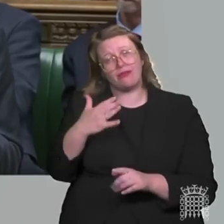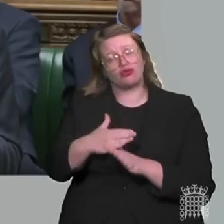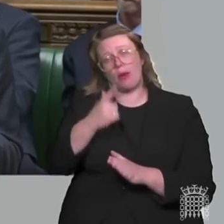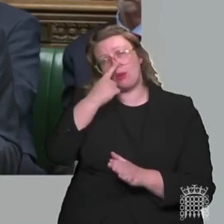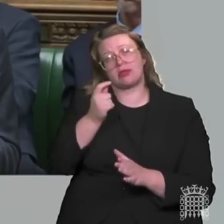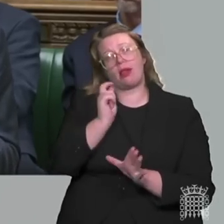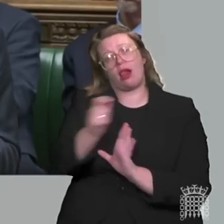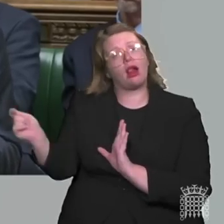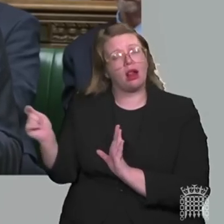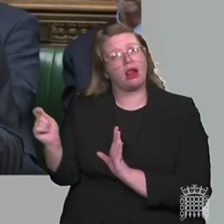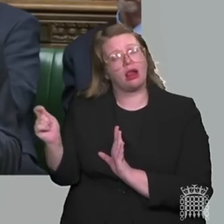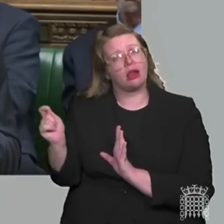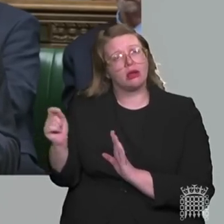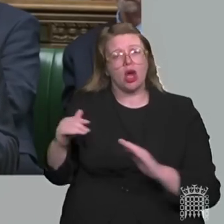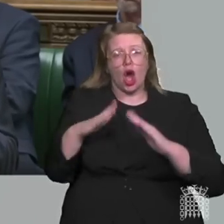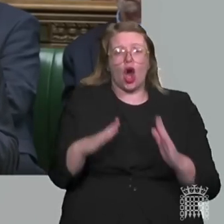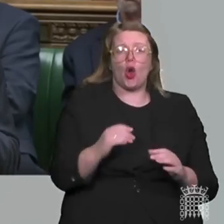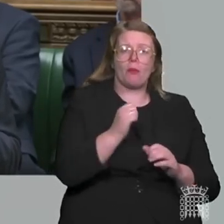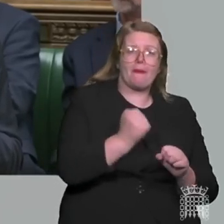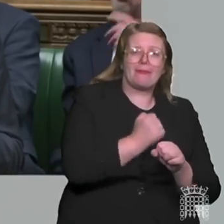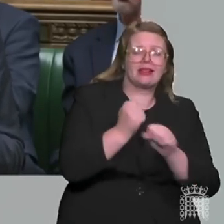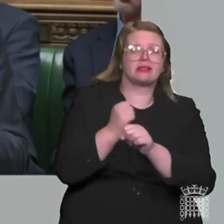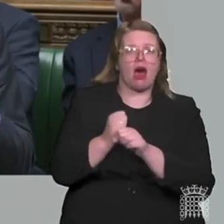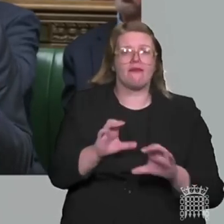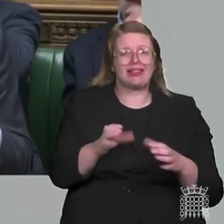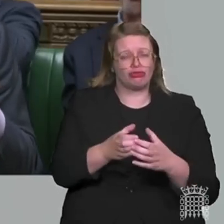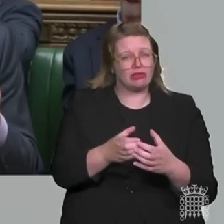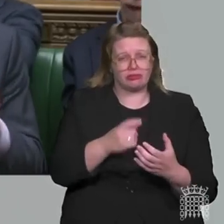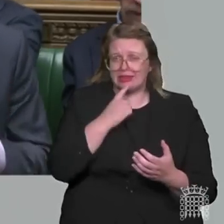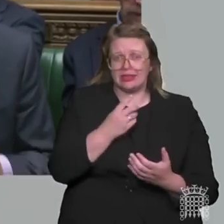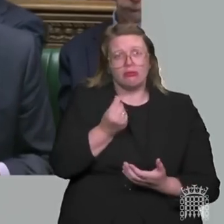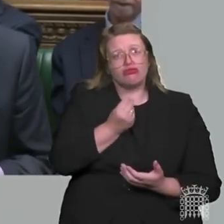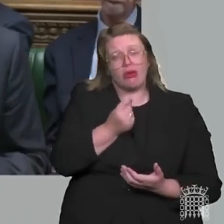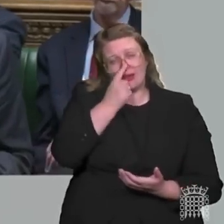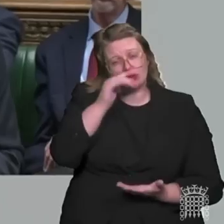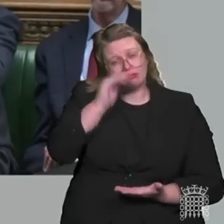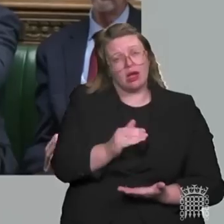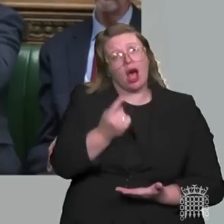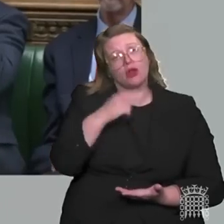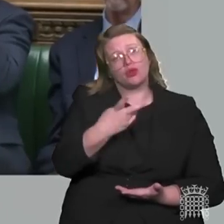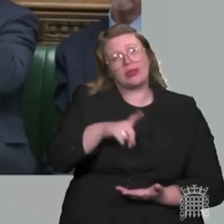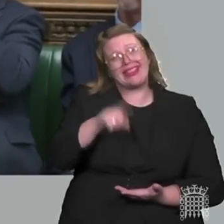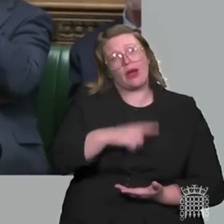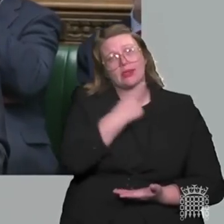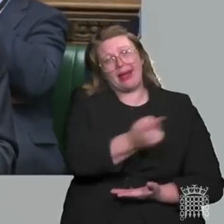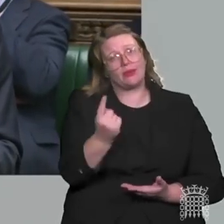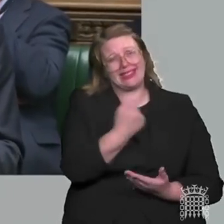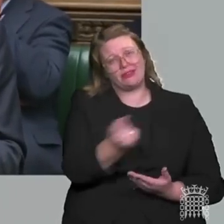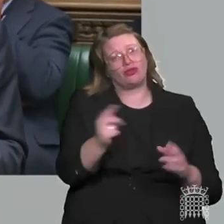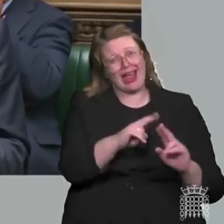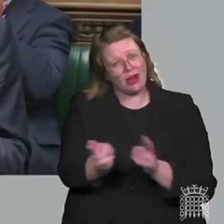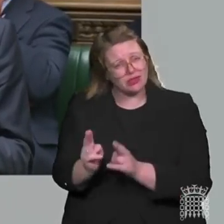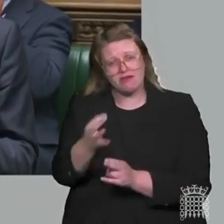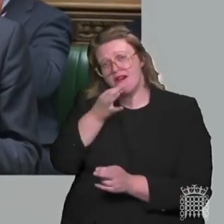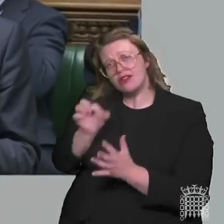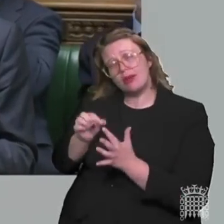Home Builders Federation says new housing units could drop to just 120,000 next year, does the Prime Minister now